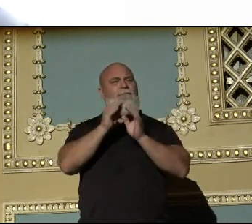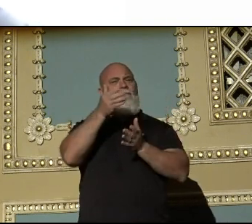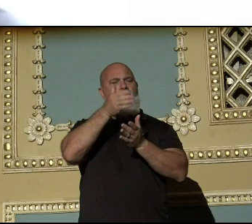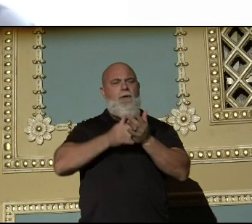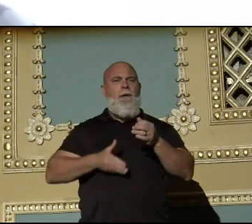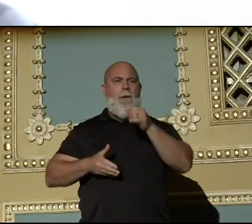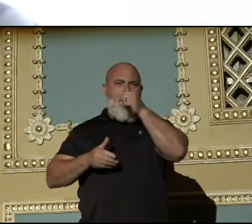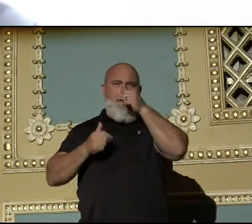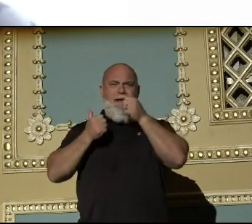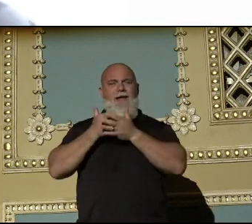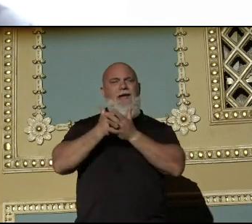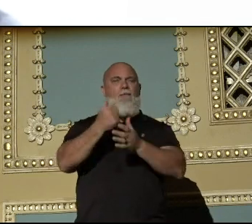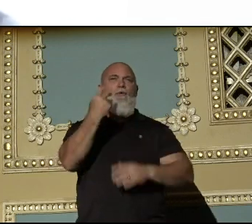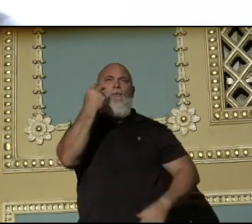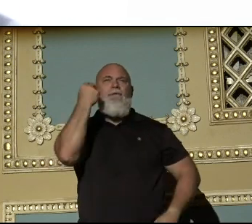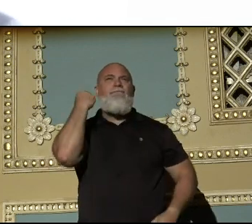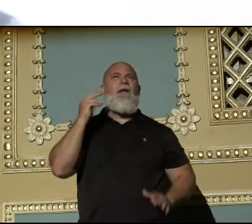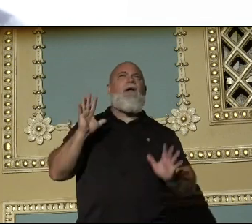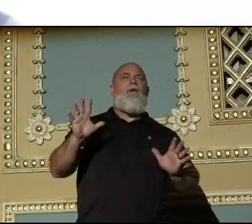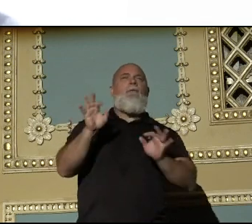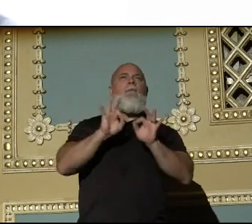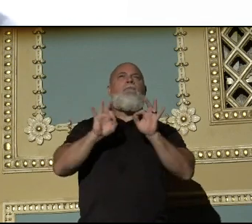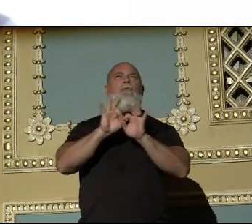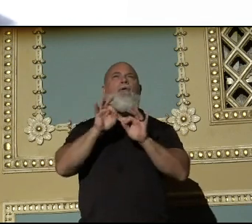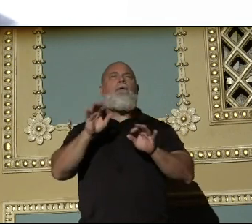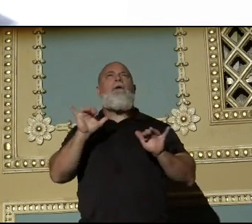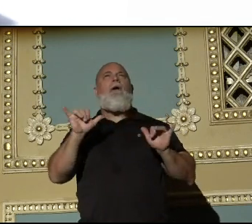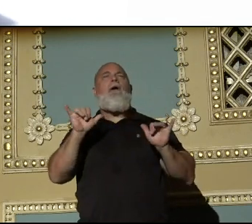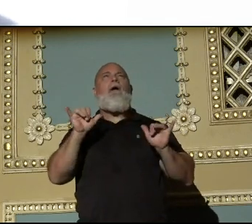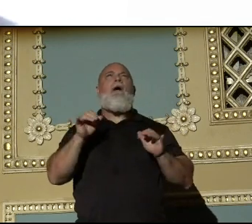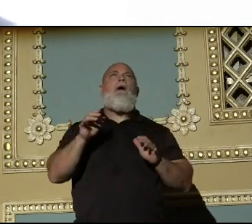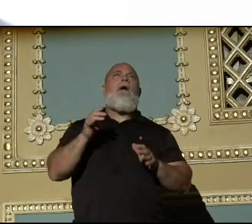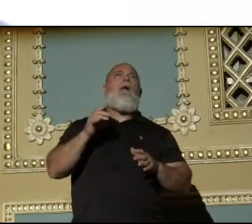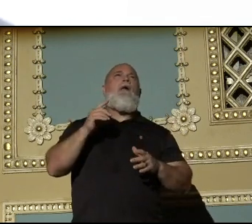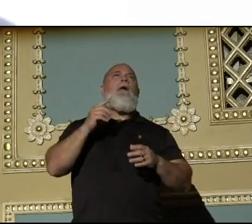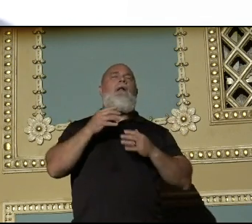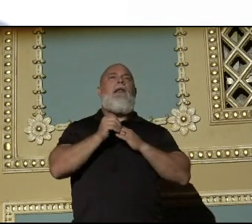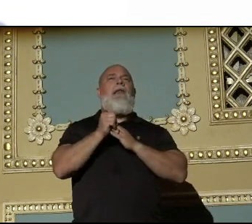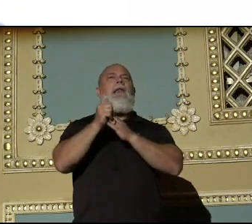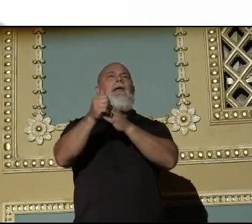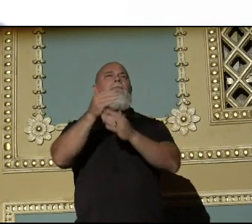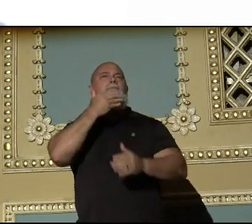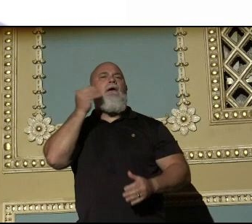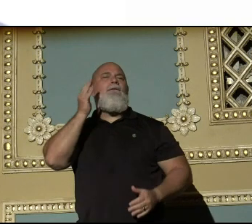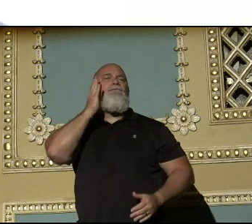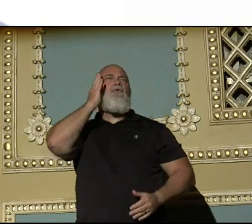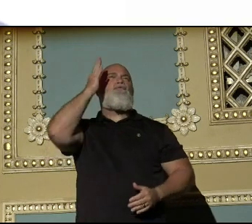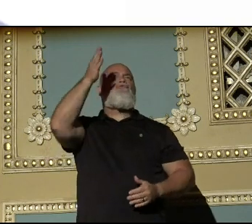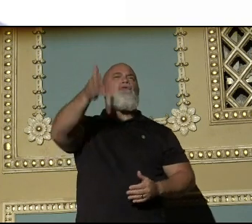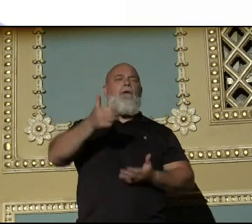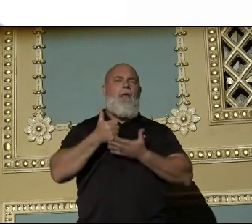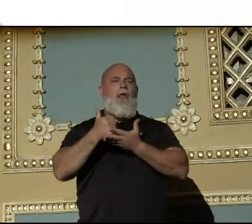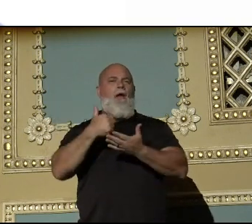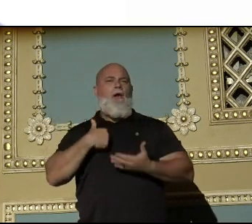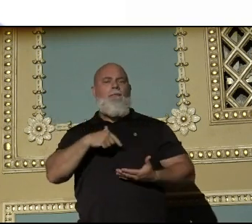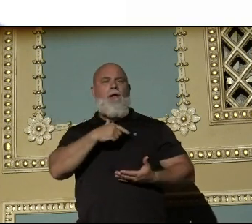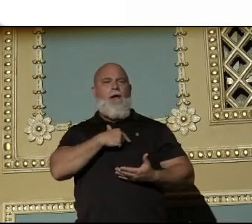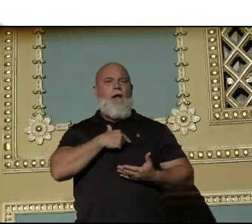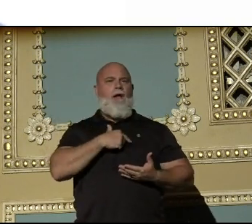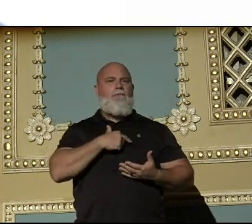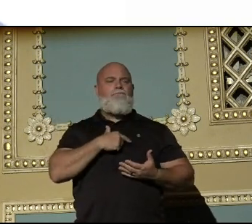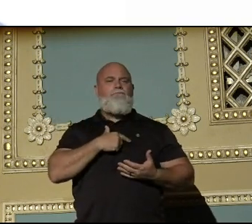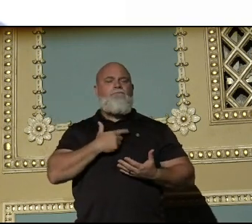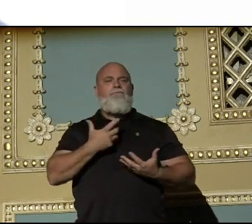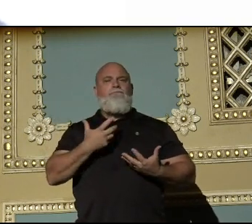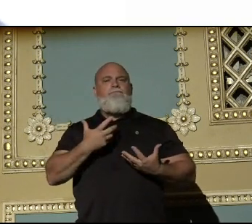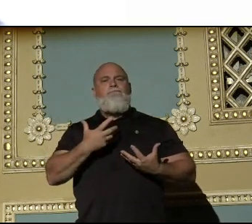us reflect on what's important to us. They can lead us into a better future. They help us to grapple with our feelings about